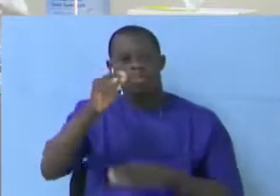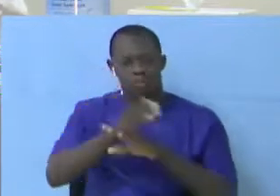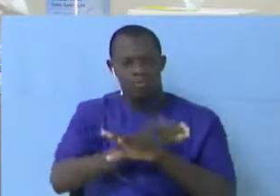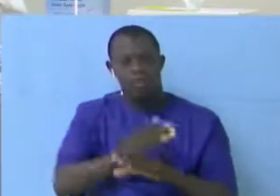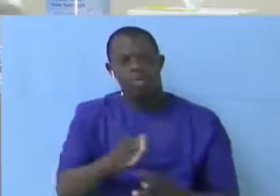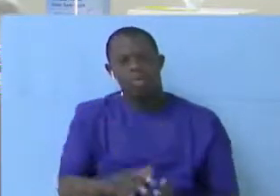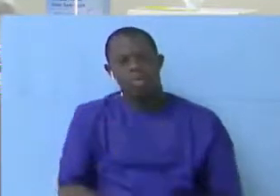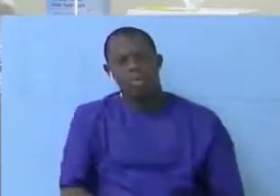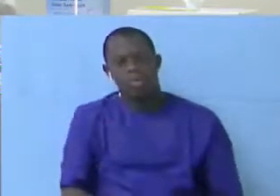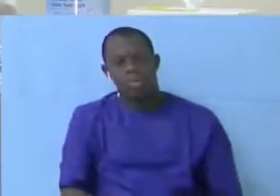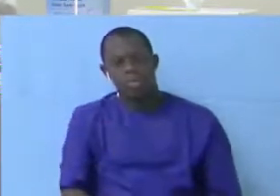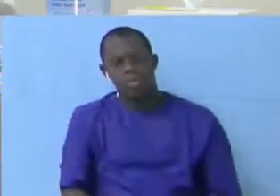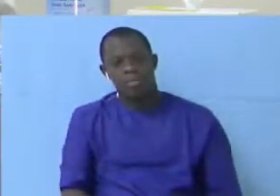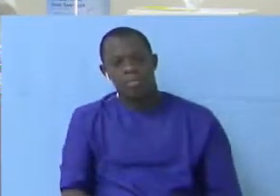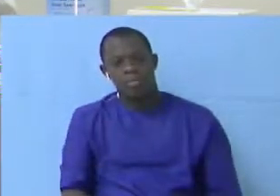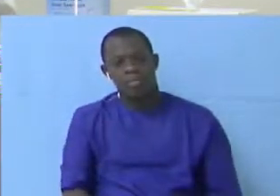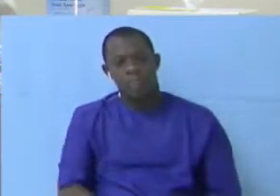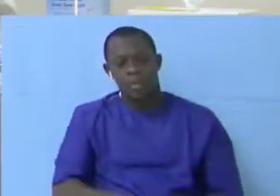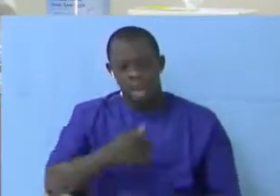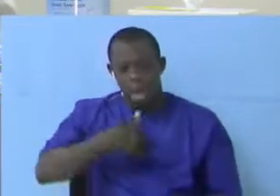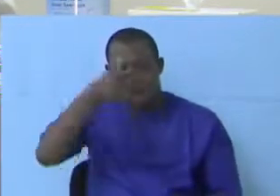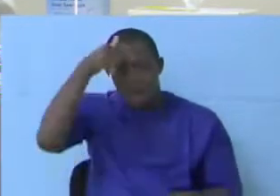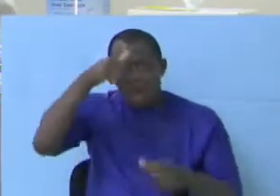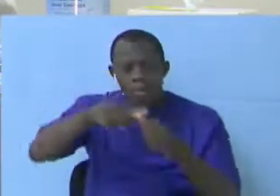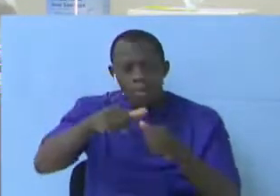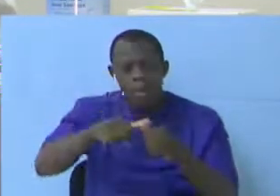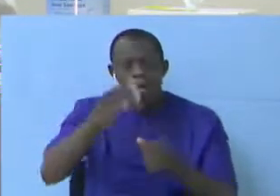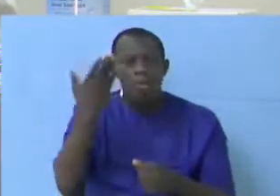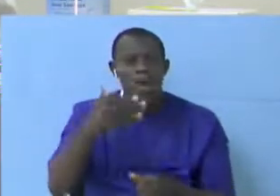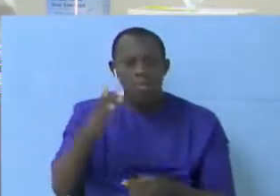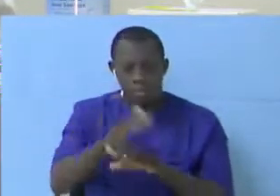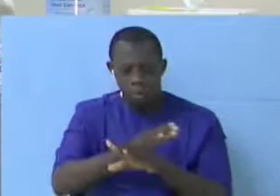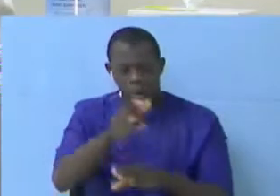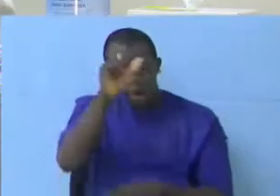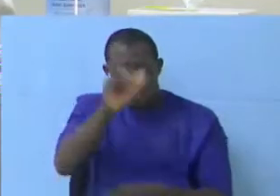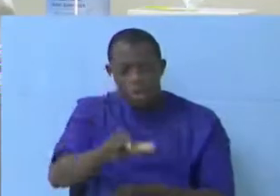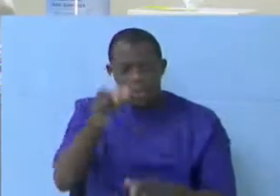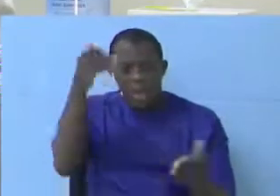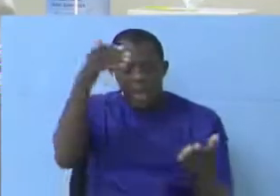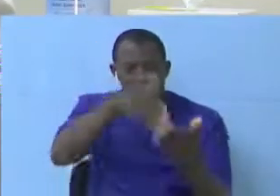remember. When he came, I think his clothes were torn.